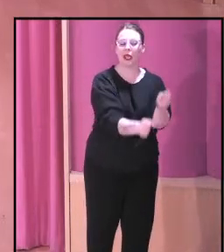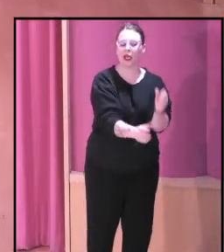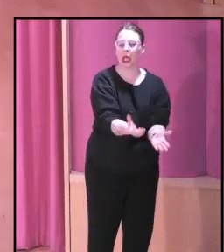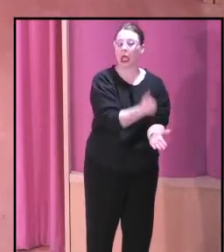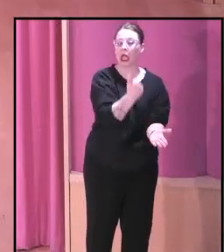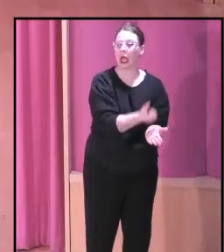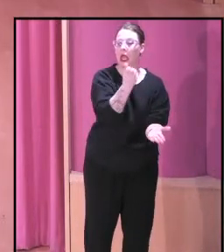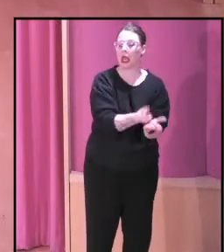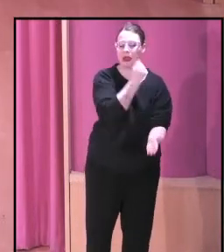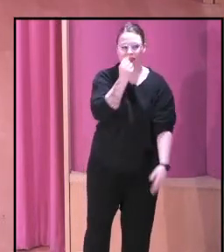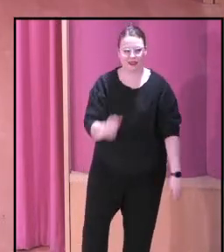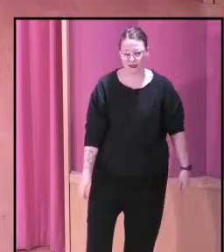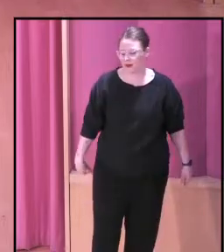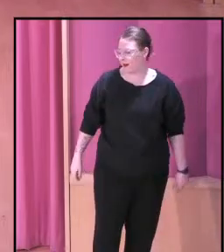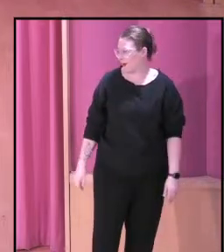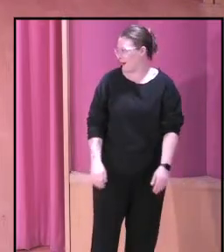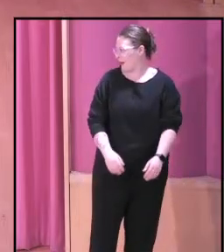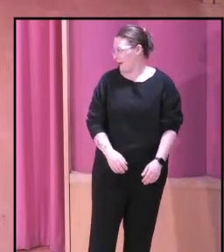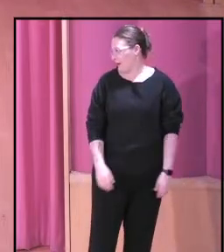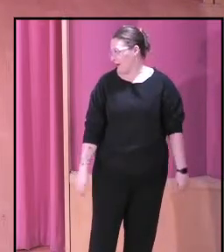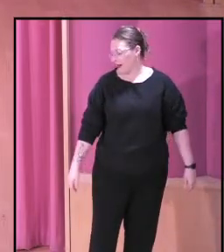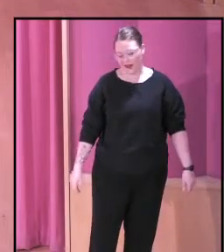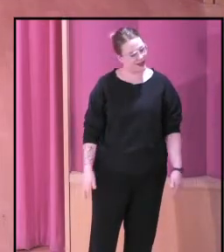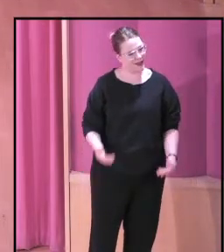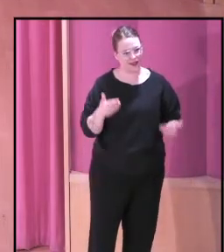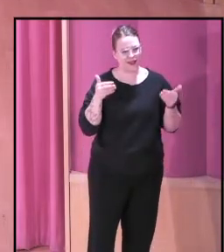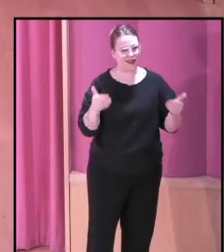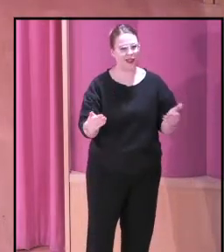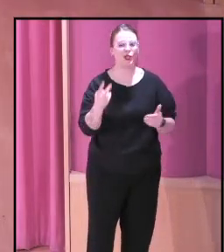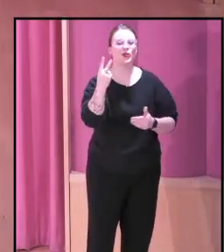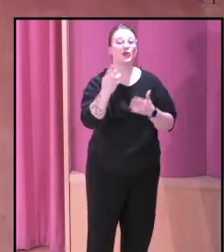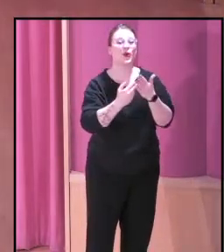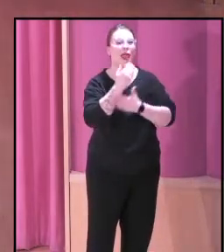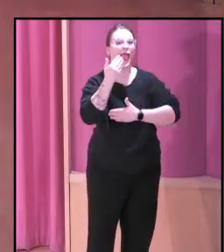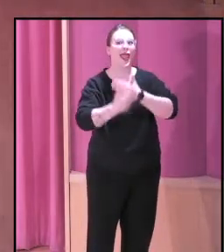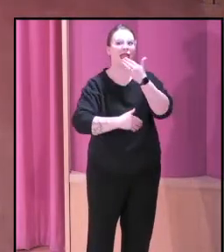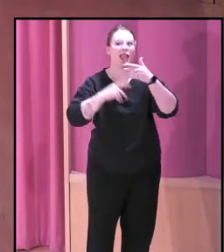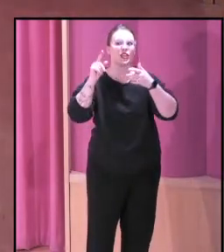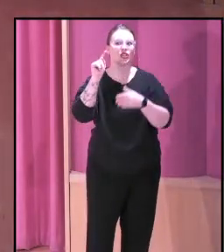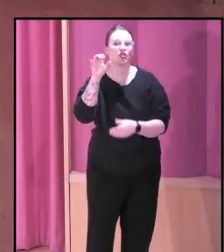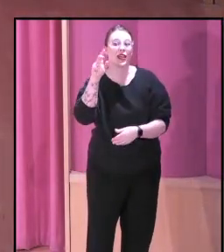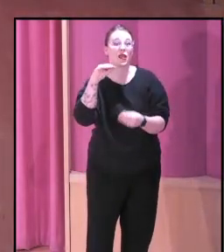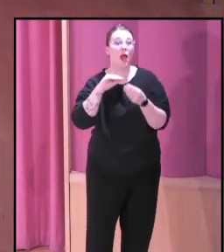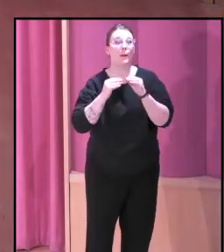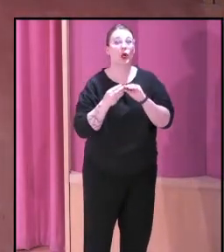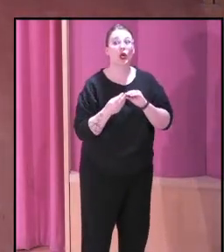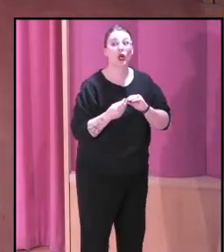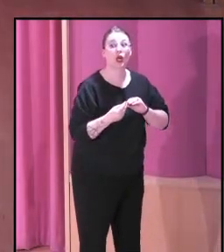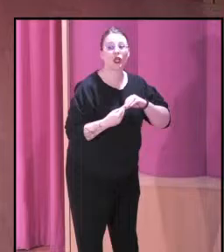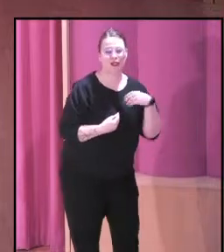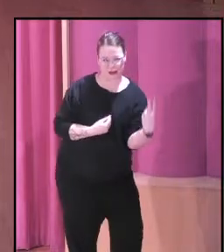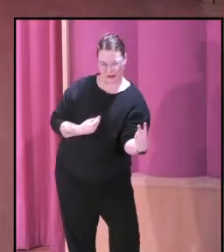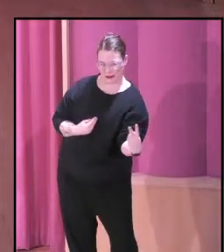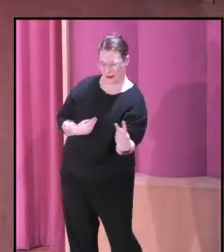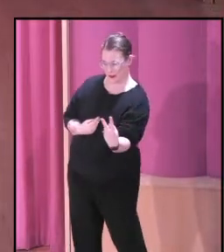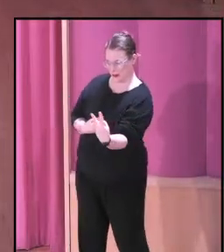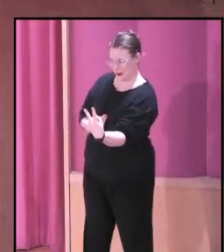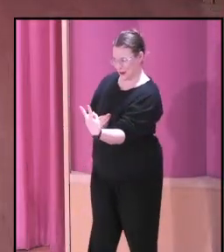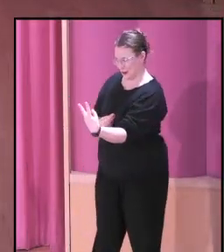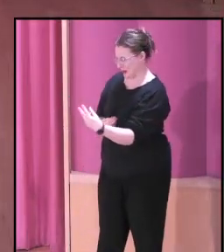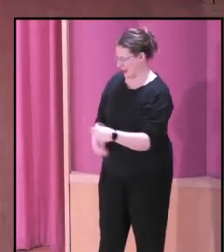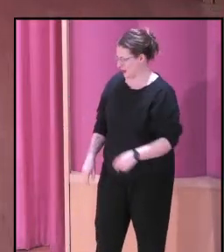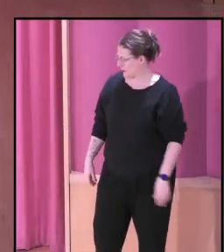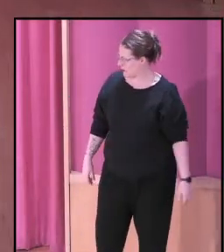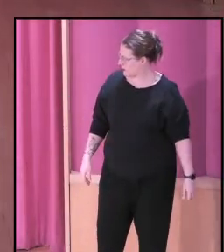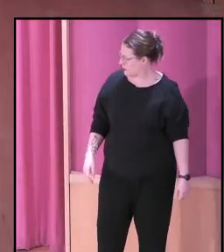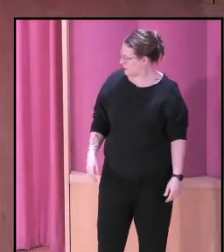Anyway, moving right along to two-hand yo-yo trick number 2. Nice work, right after 1. I